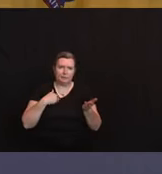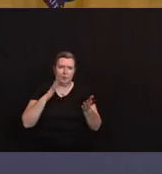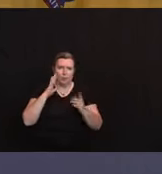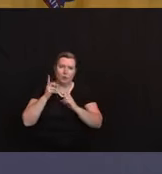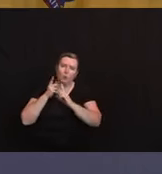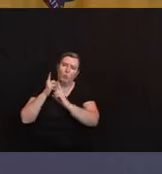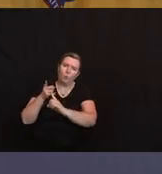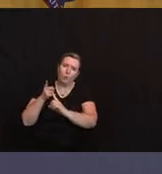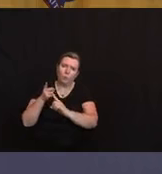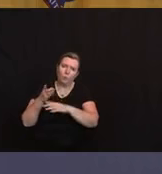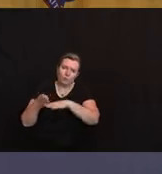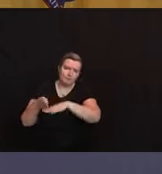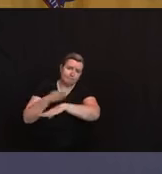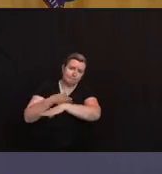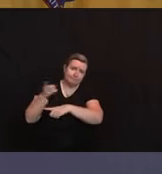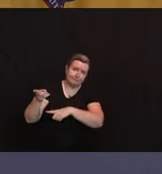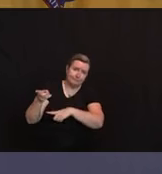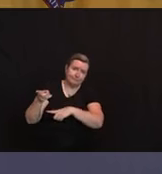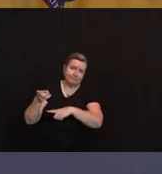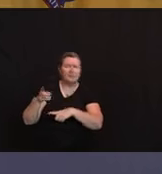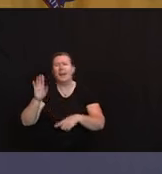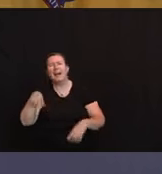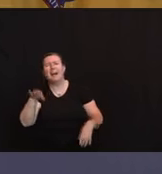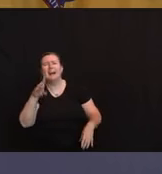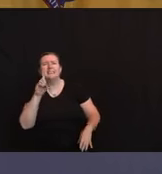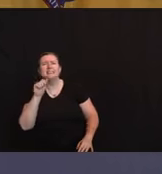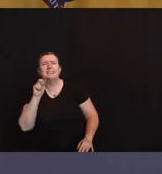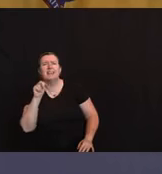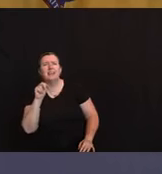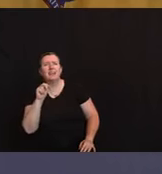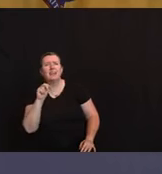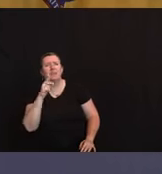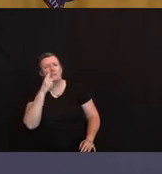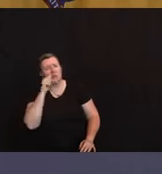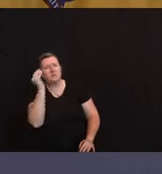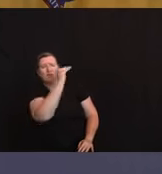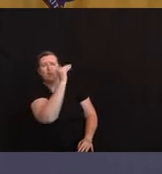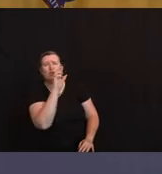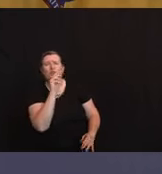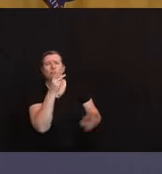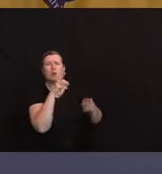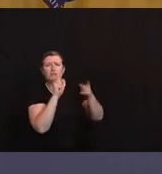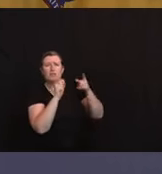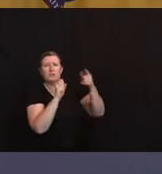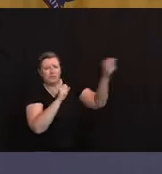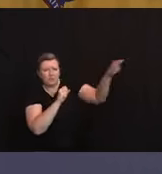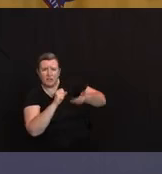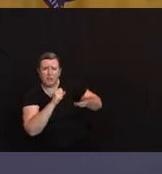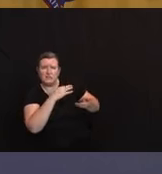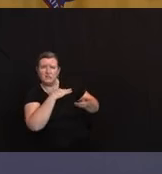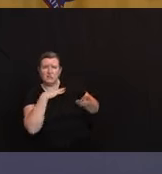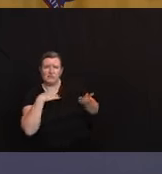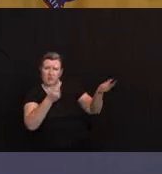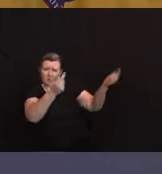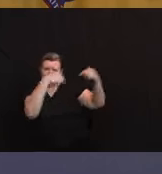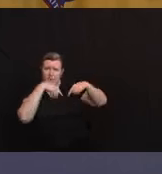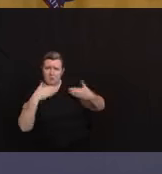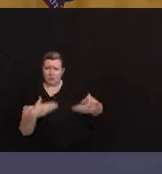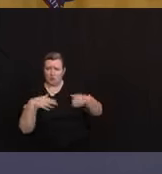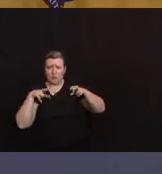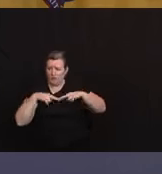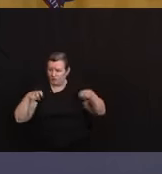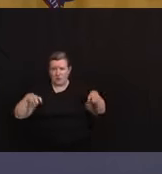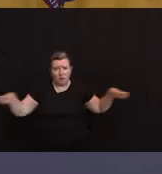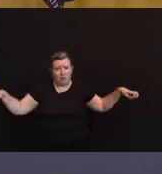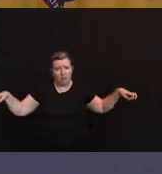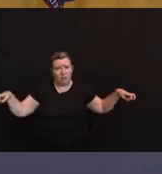should probably, Dan, I'm going to look to you, maybe get the Rutgers folks back in here to give you a fuller reporting on where that stands.